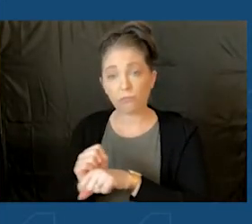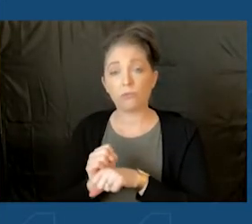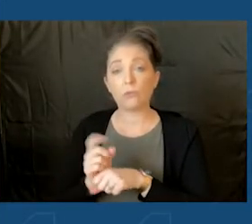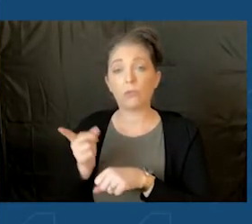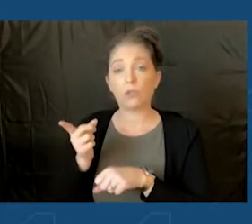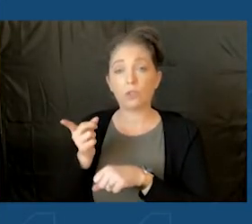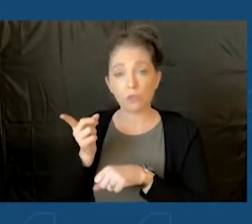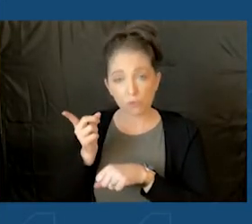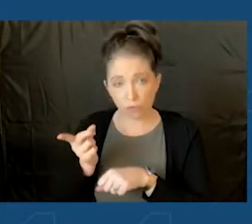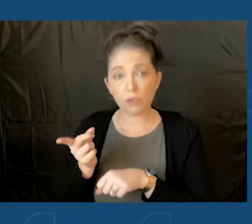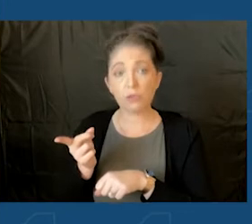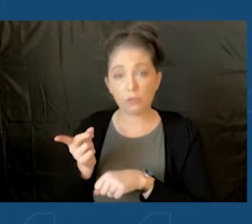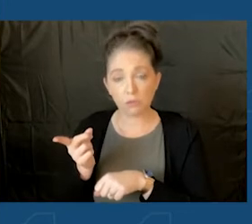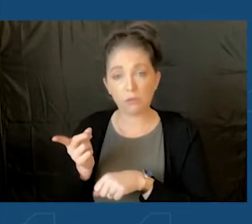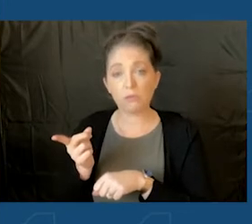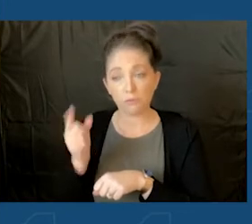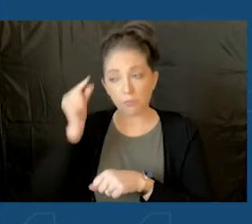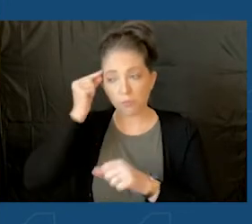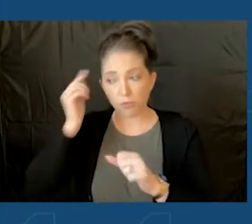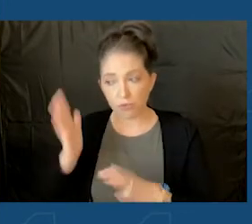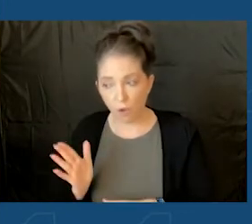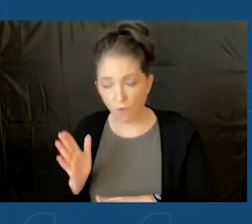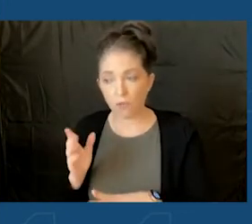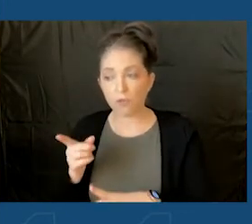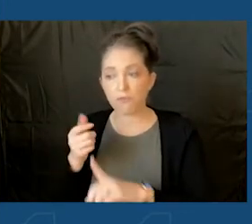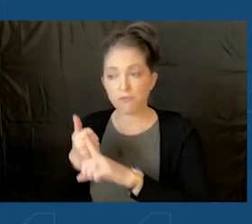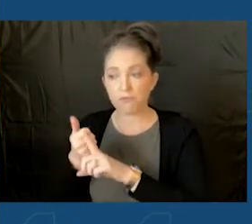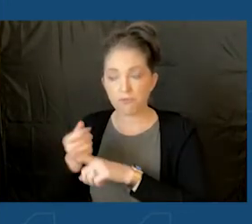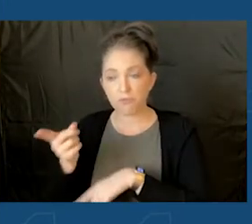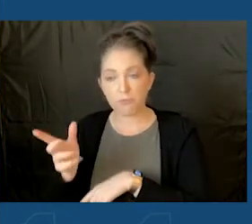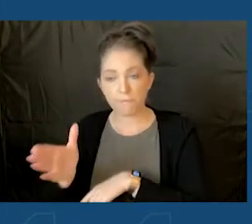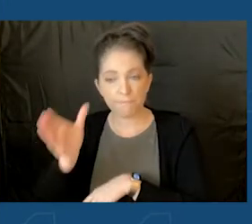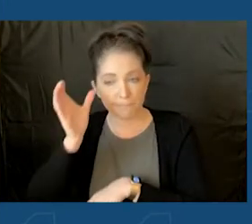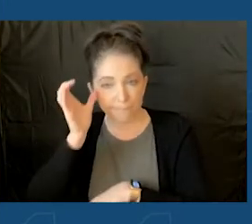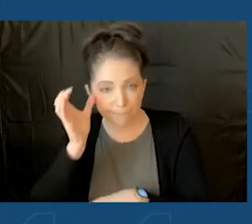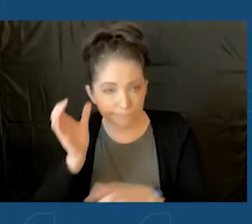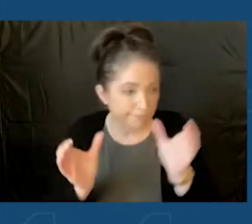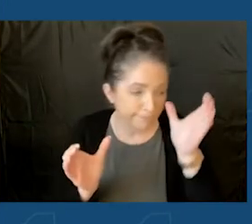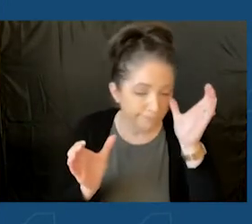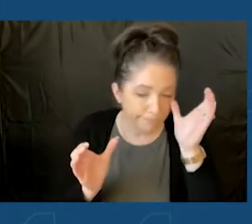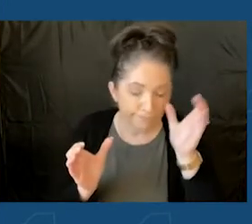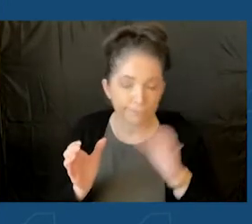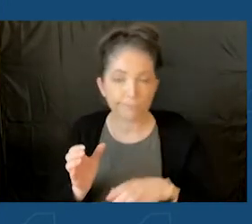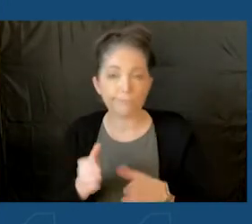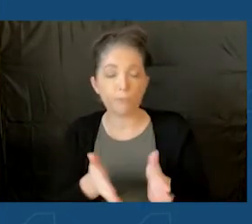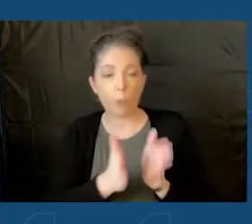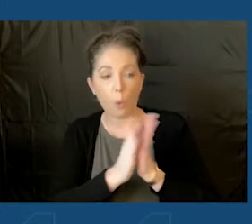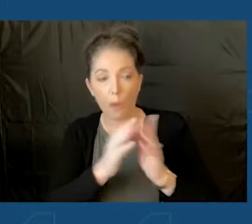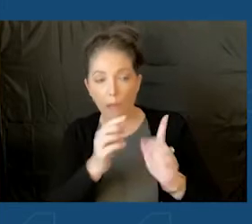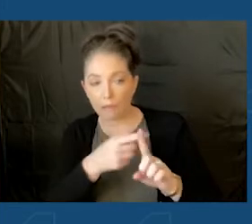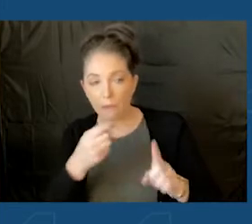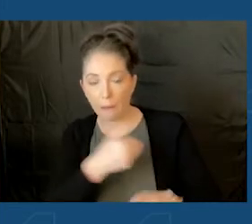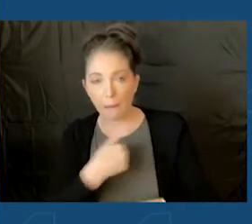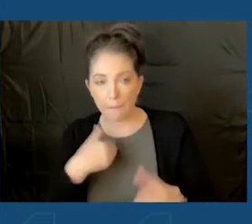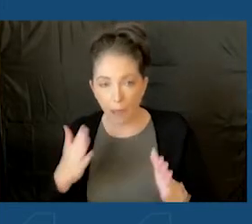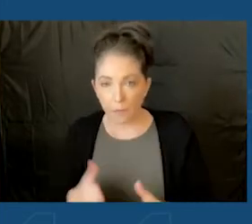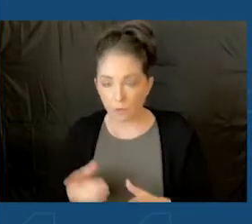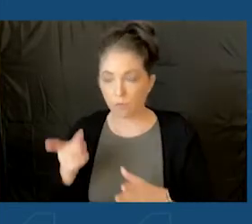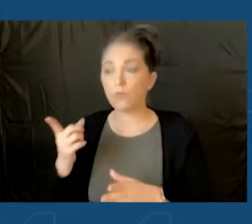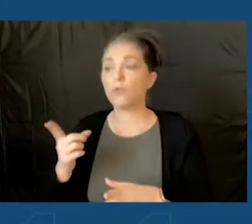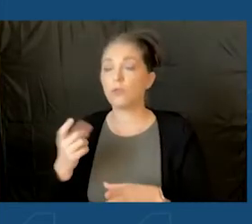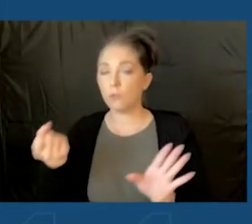been listening to the requests from members, making sure that she understands them, and then acting in a positive way.